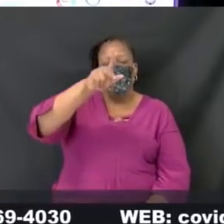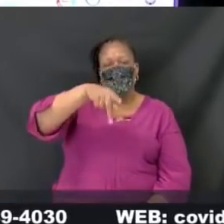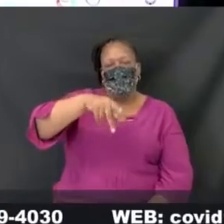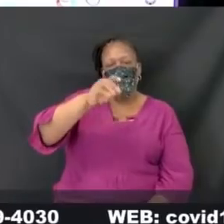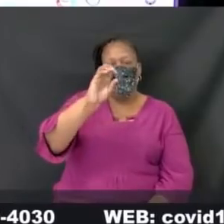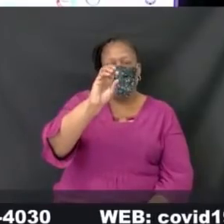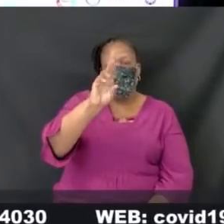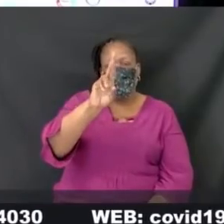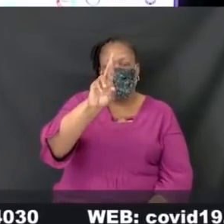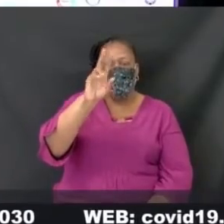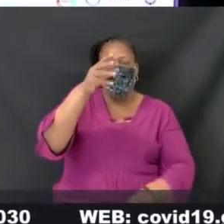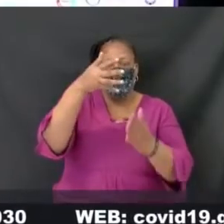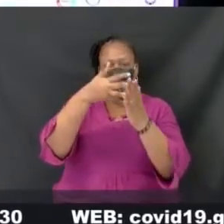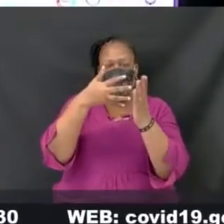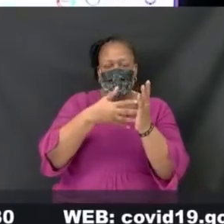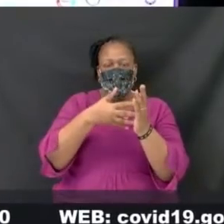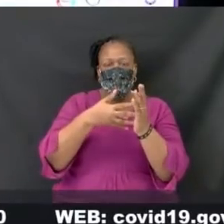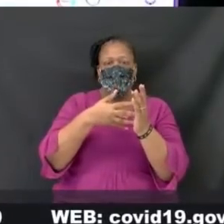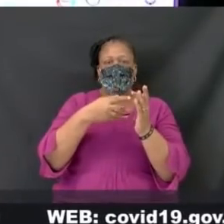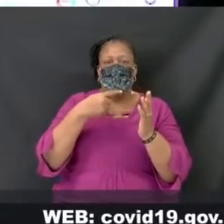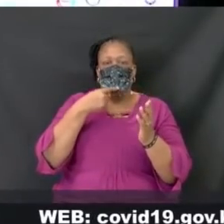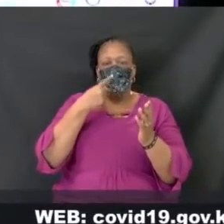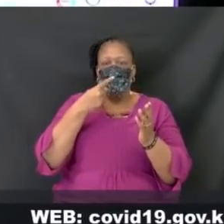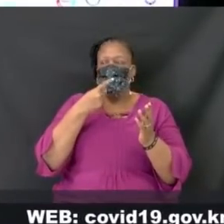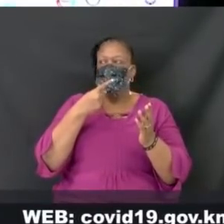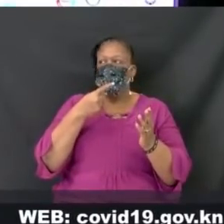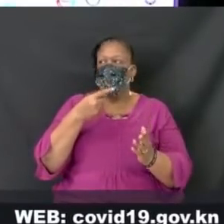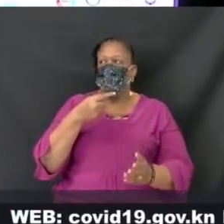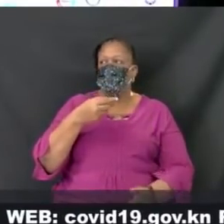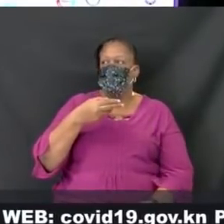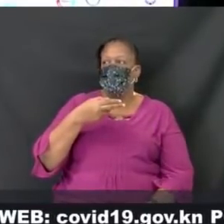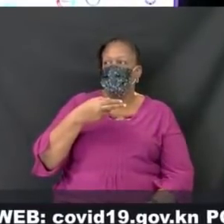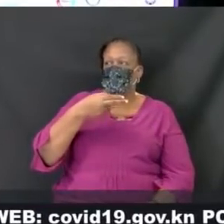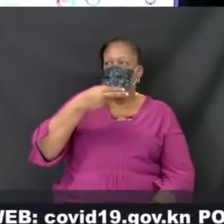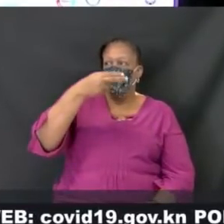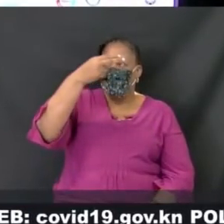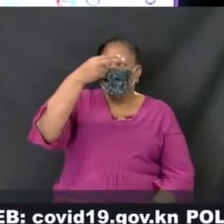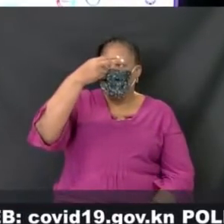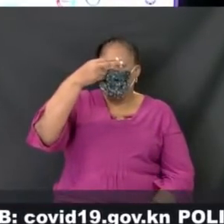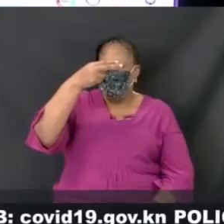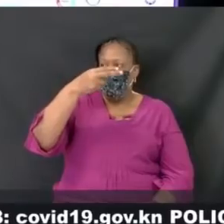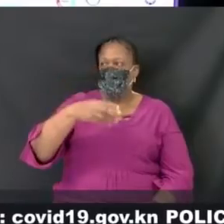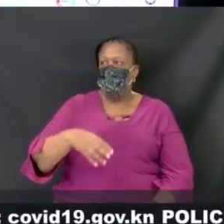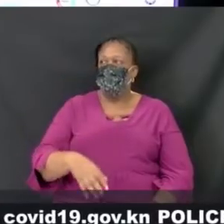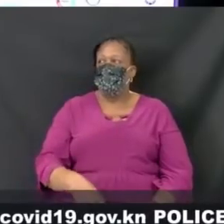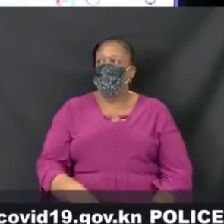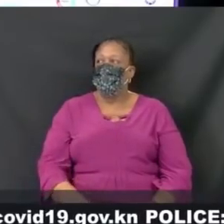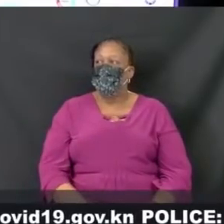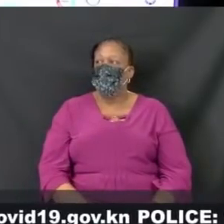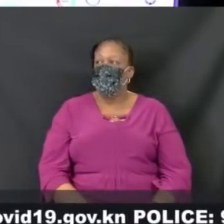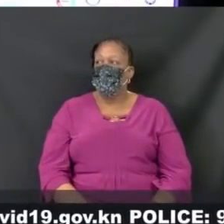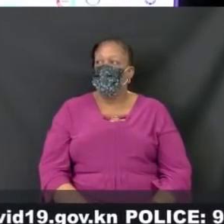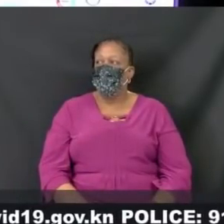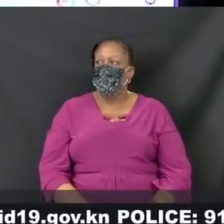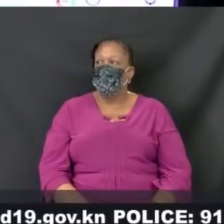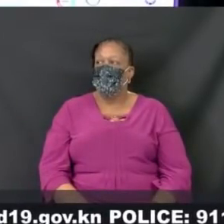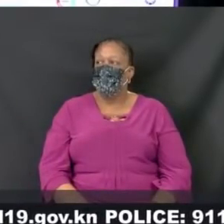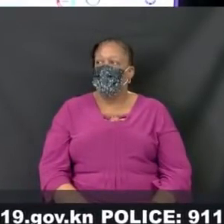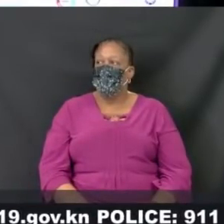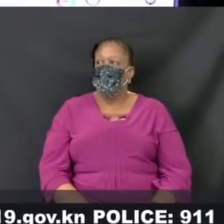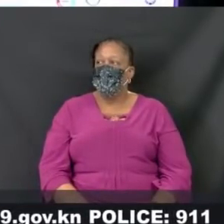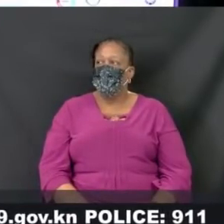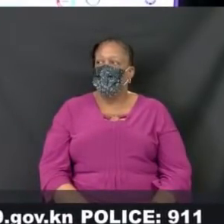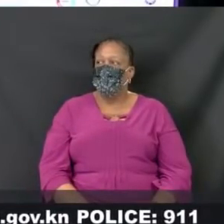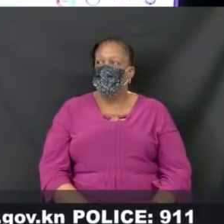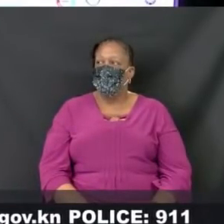have the coronavirus multiplying in your nostrils and the sample is taken, it will pick it up even if you have a very